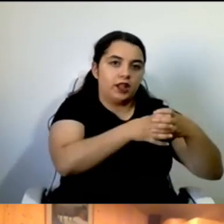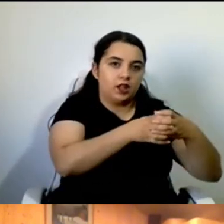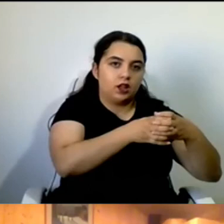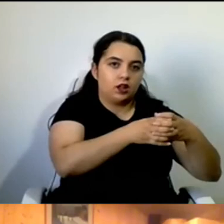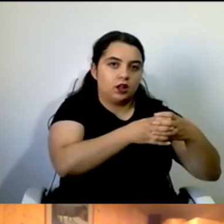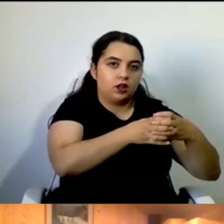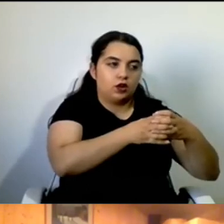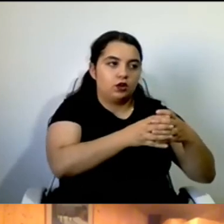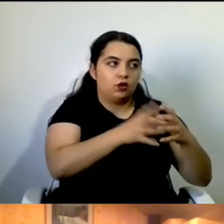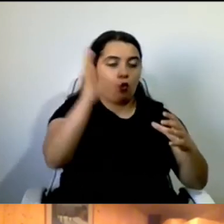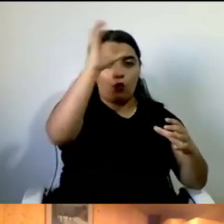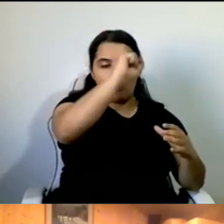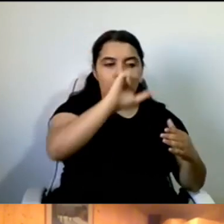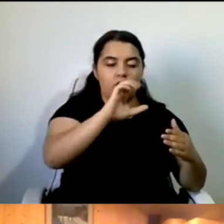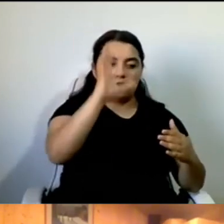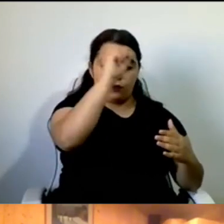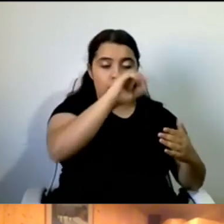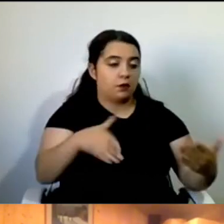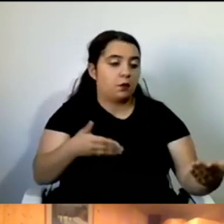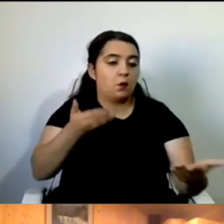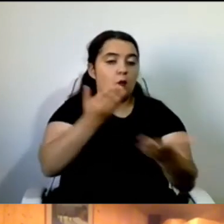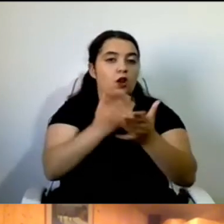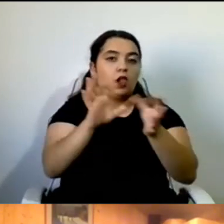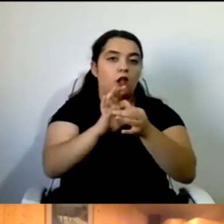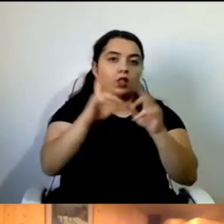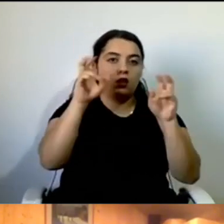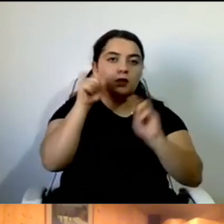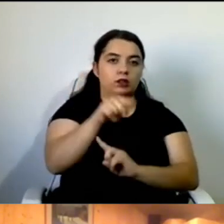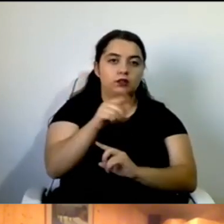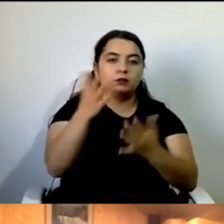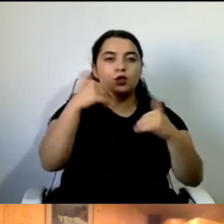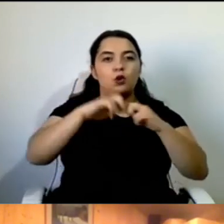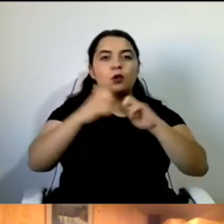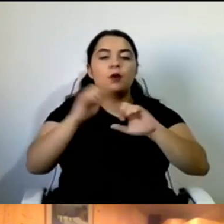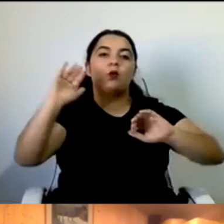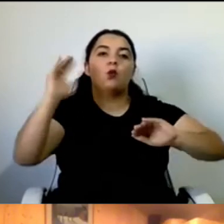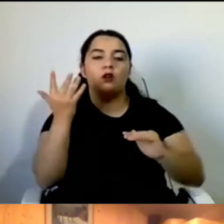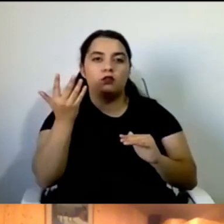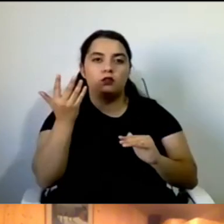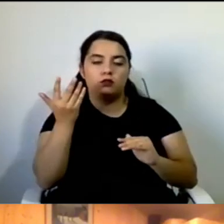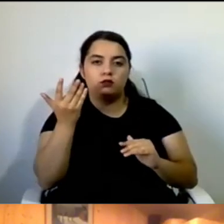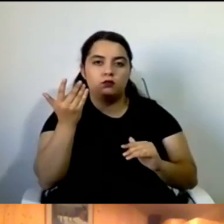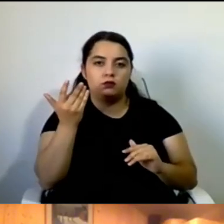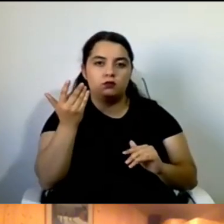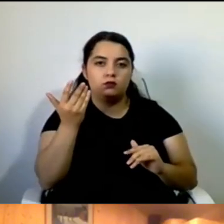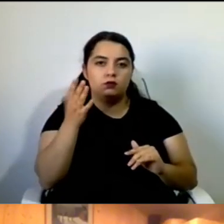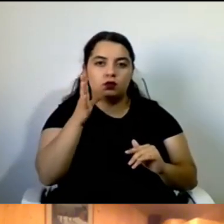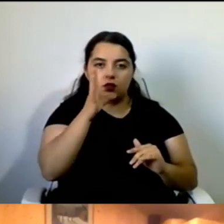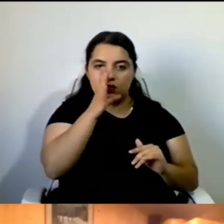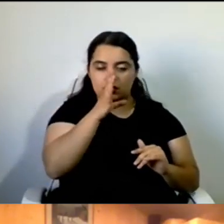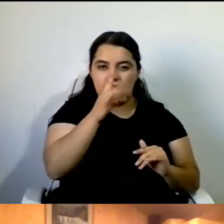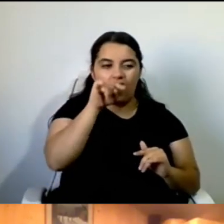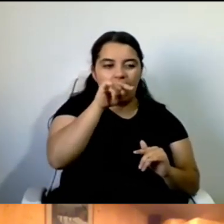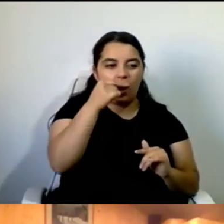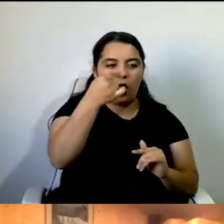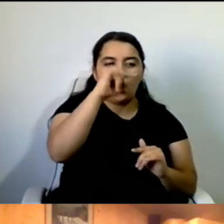this. The problem with that is if that is the only thing that they will take a decision on,